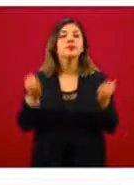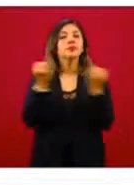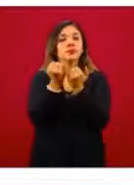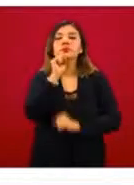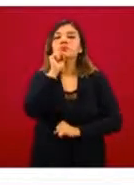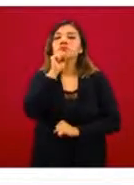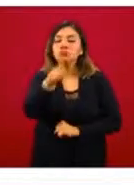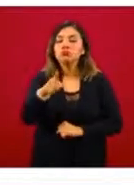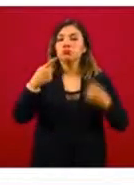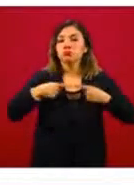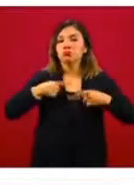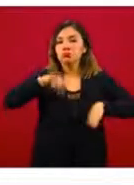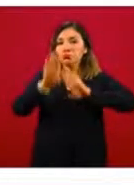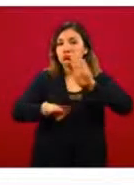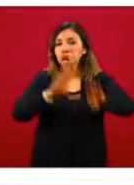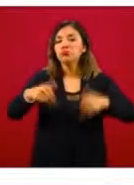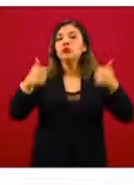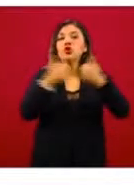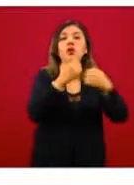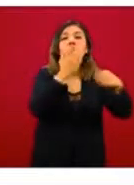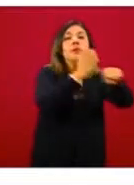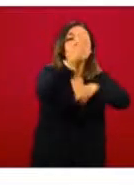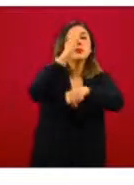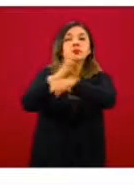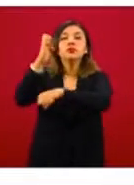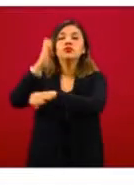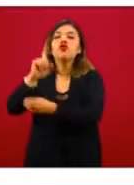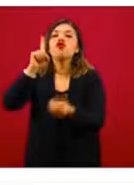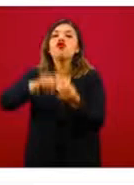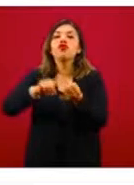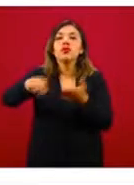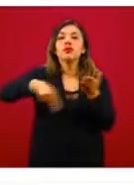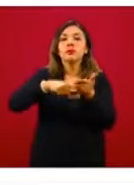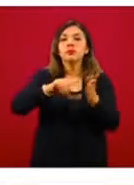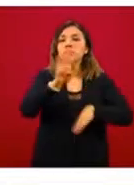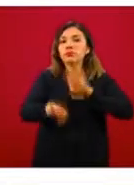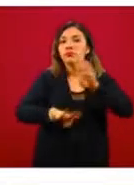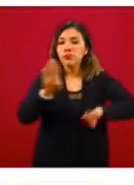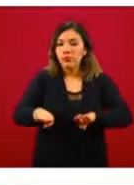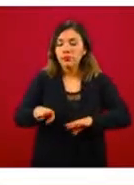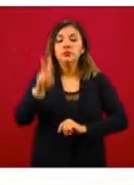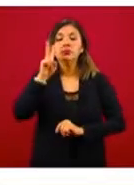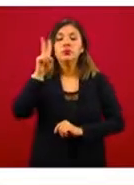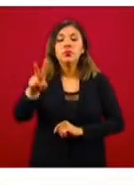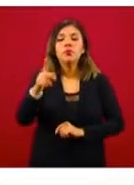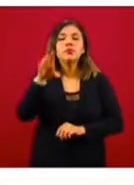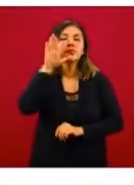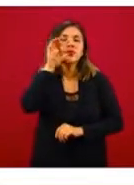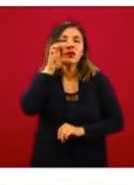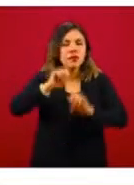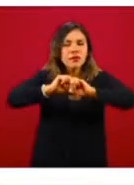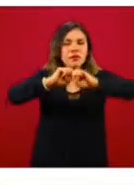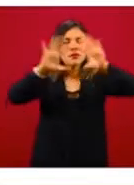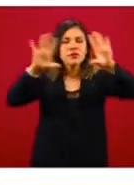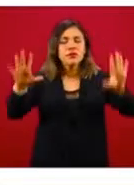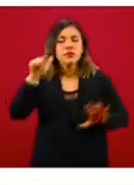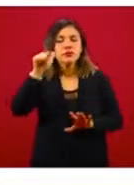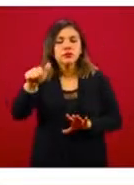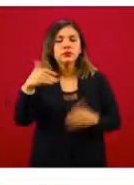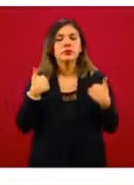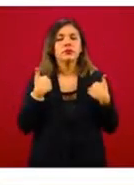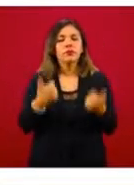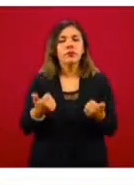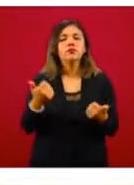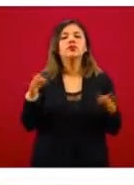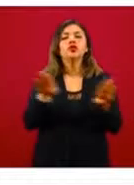This is also the deaths distributed by state. We can see in yellow at the